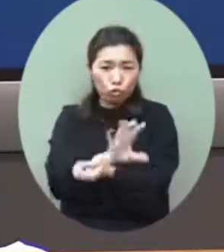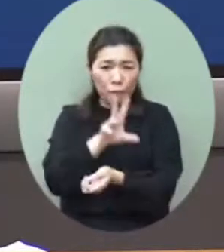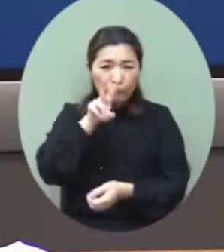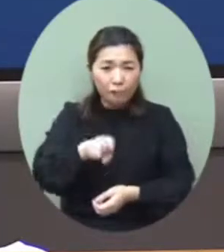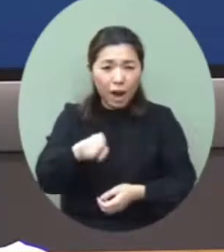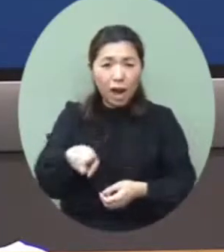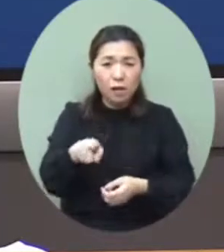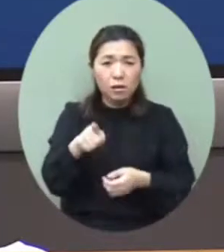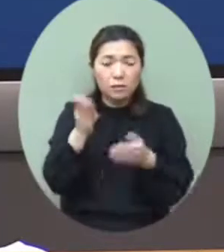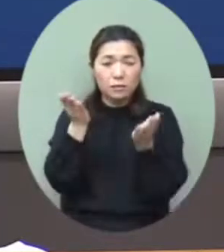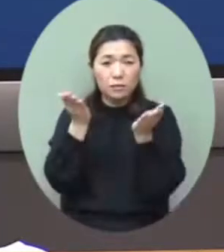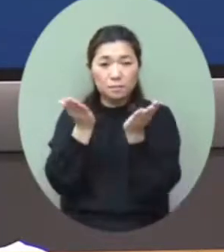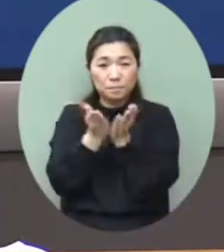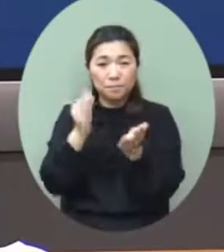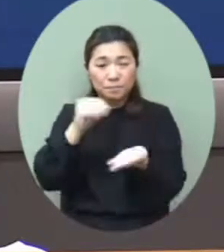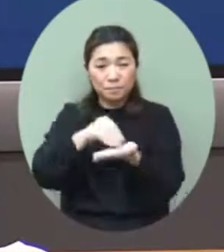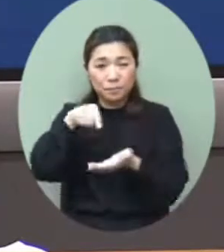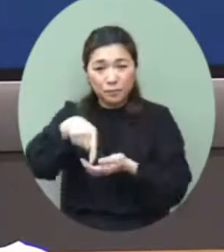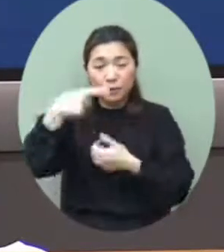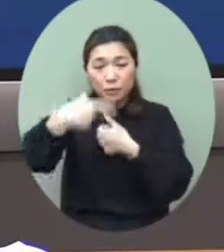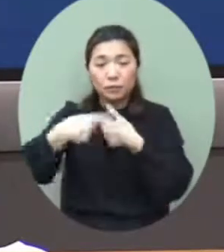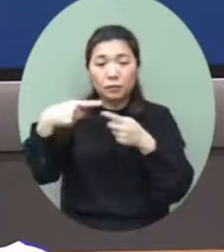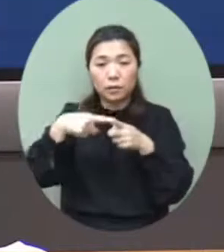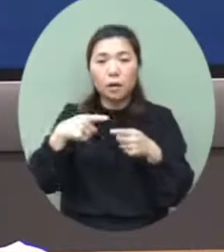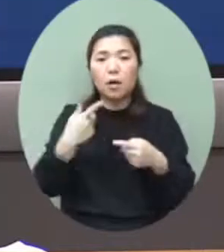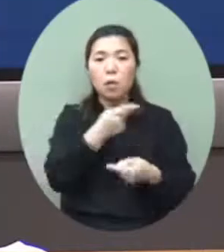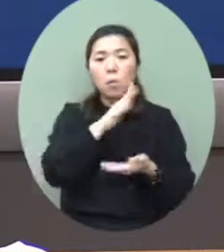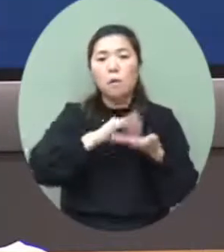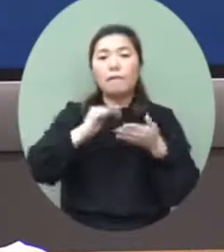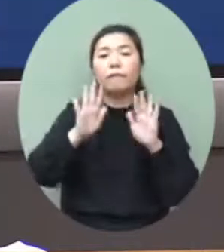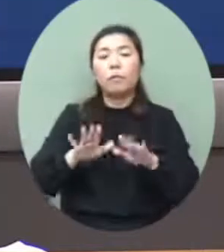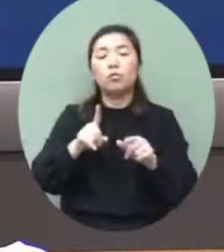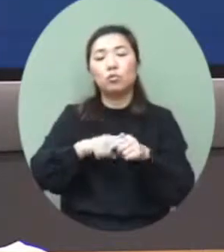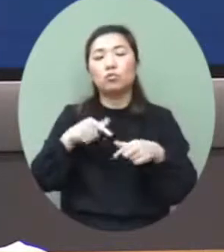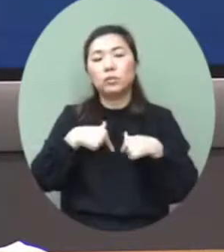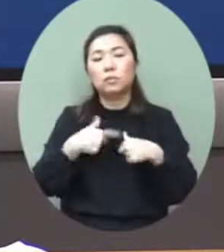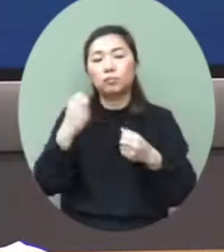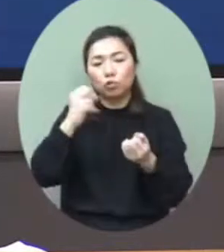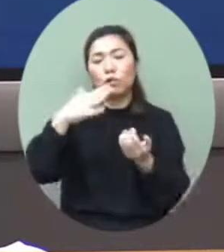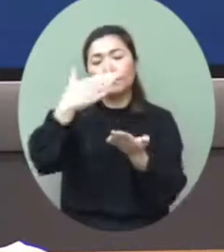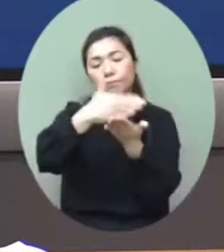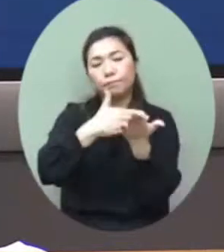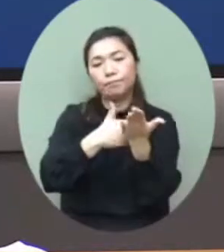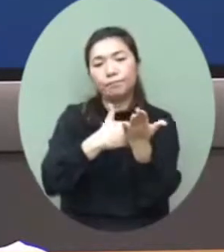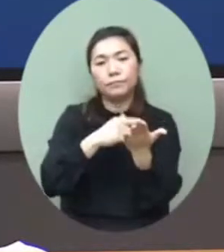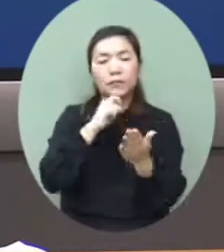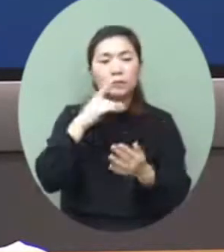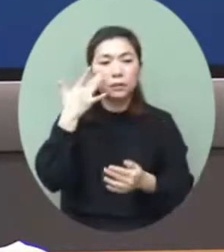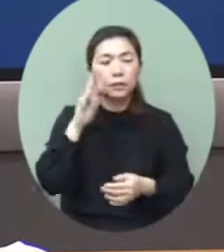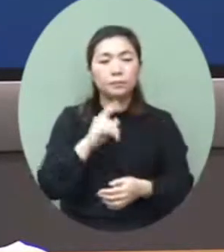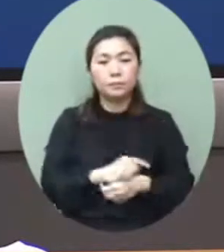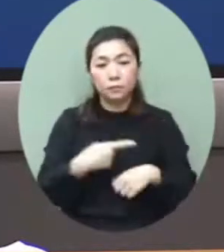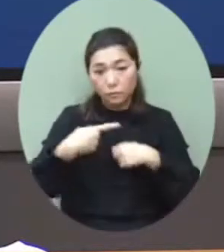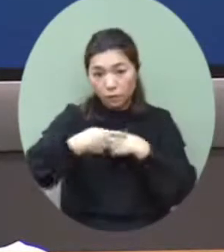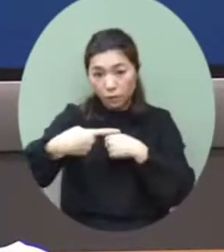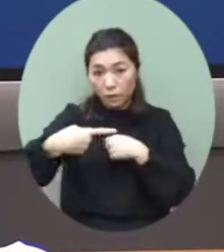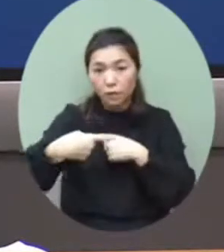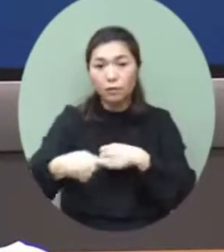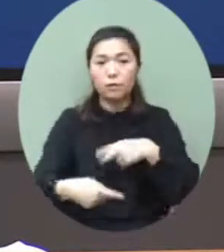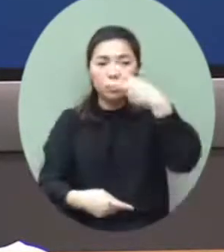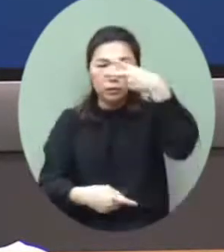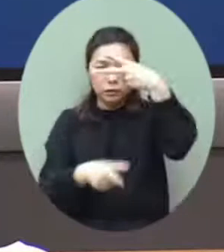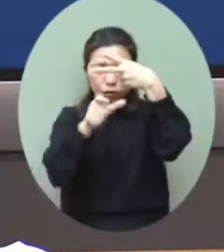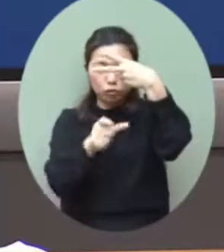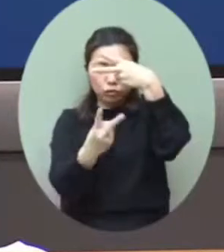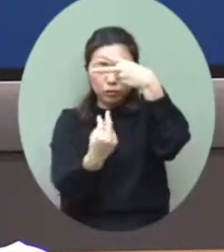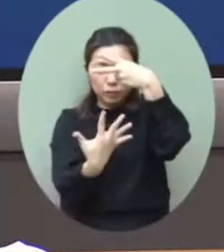load in under our sewage surveillance program. Now, the Department of Health has